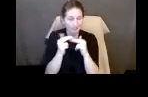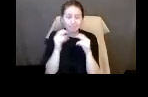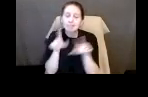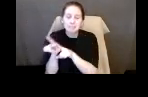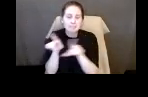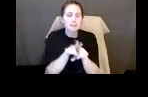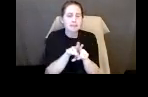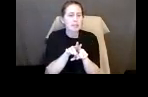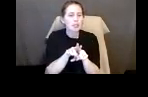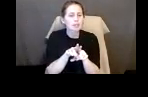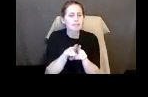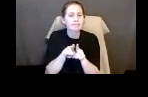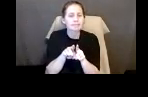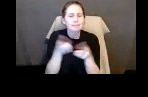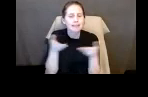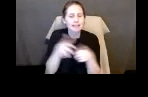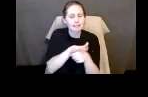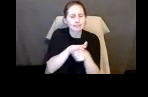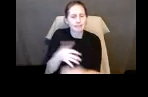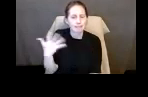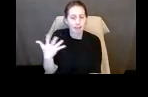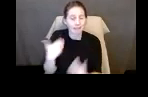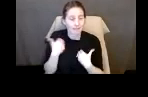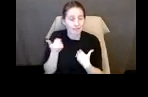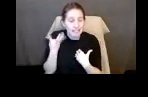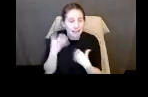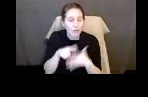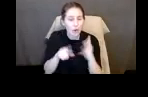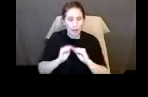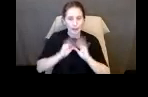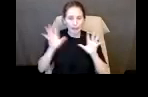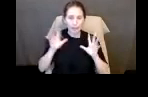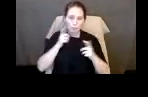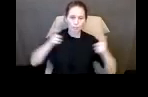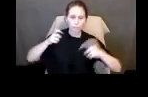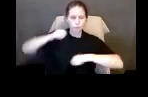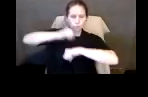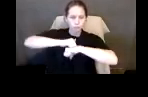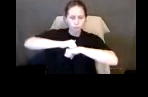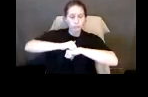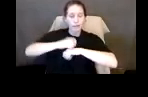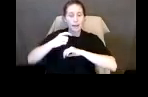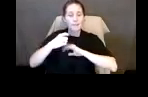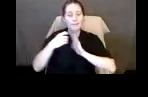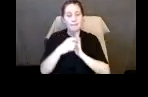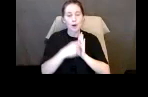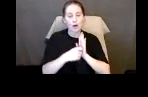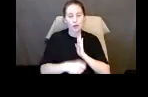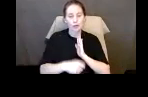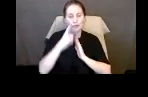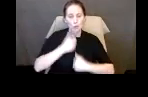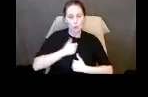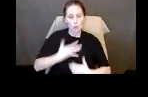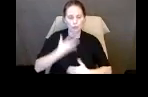types of things at site 5. There are several clear boulders that were marked as stations for soldiers,